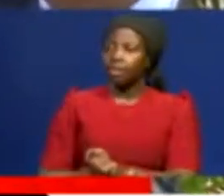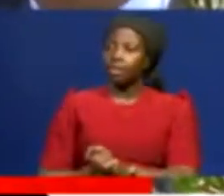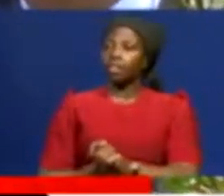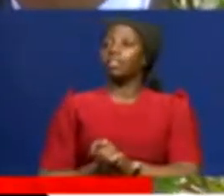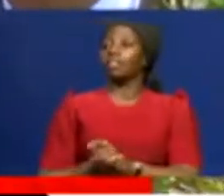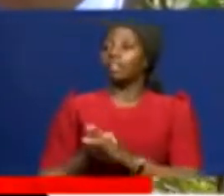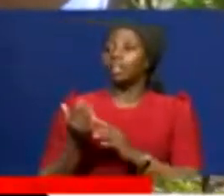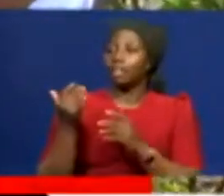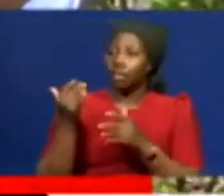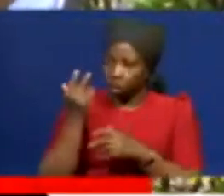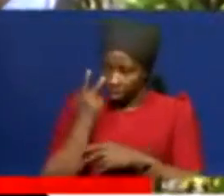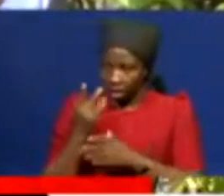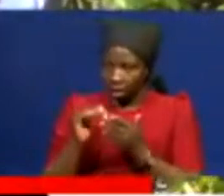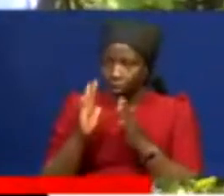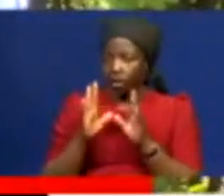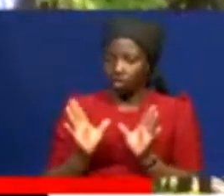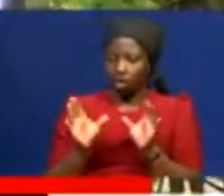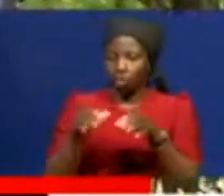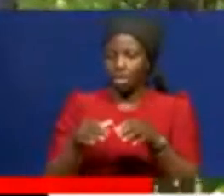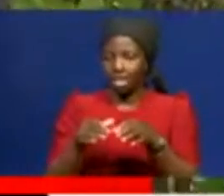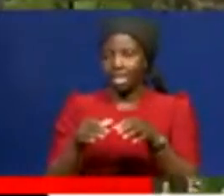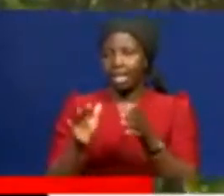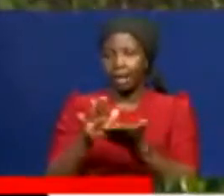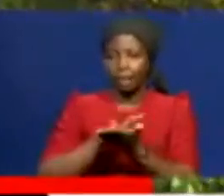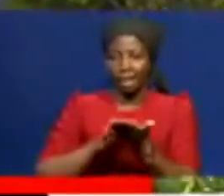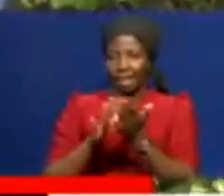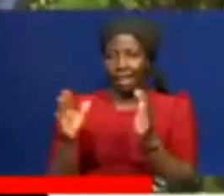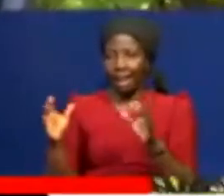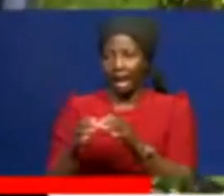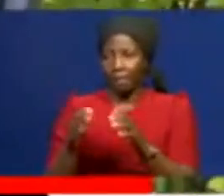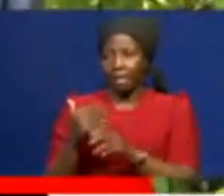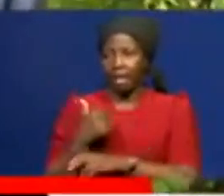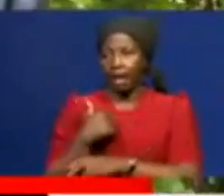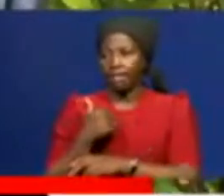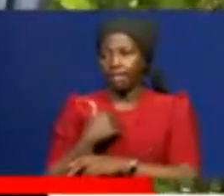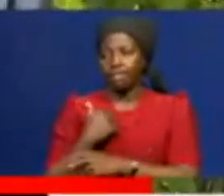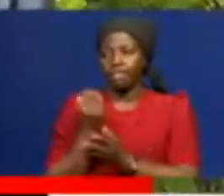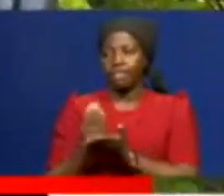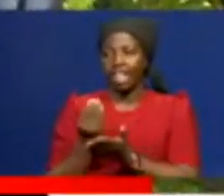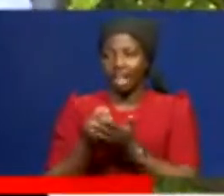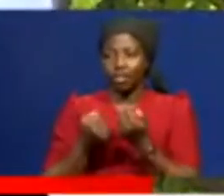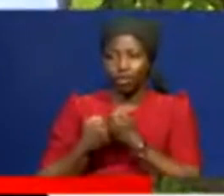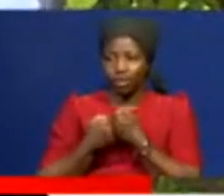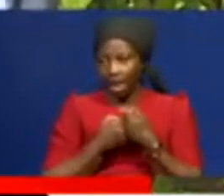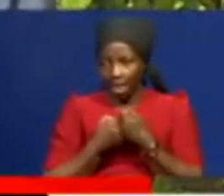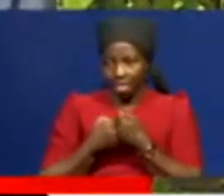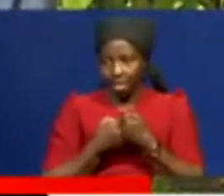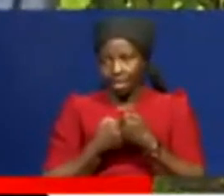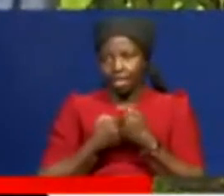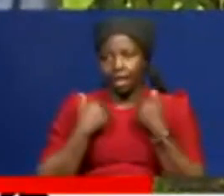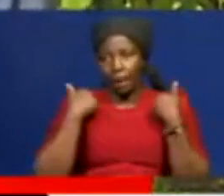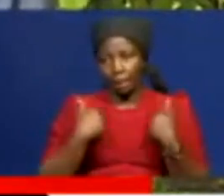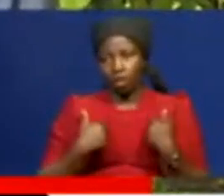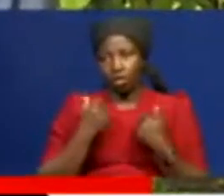of community-based clubs, they undergo what we call, what I may term as some financial difficulties. Yes. And I understand